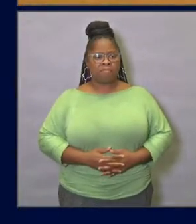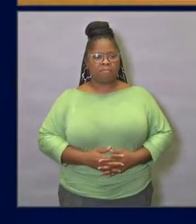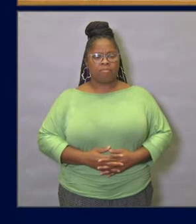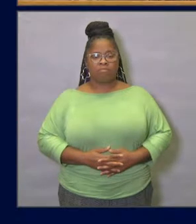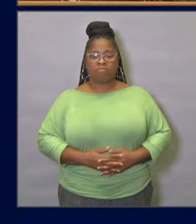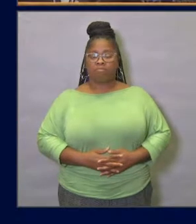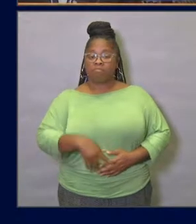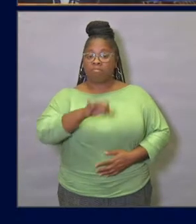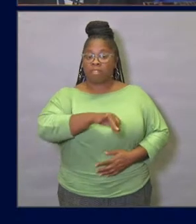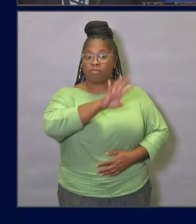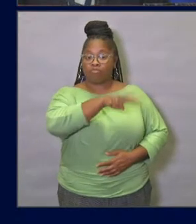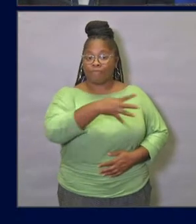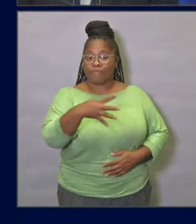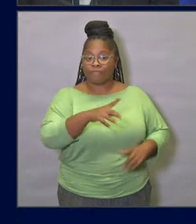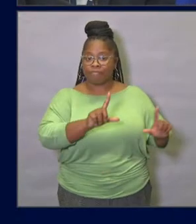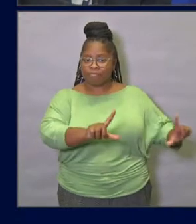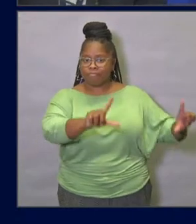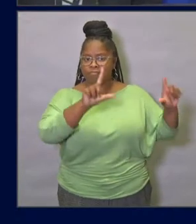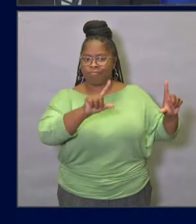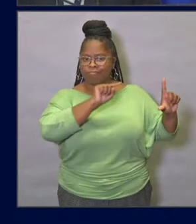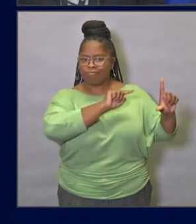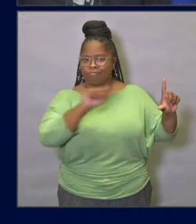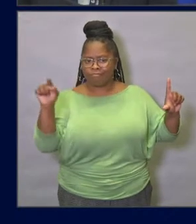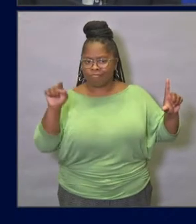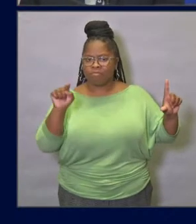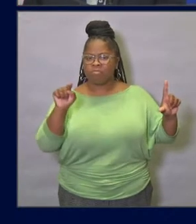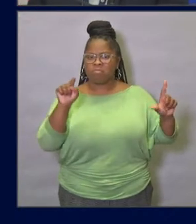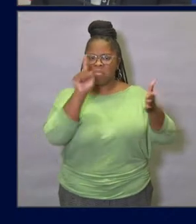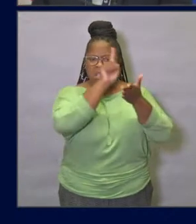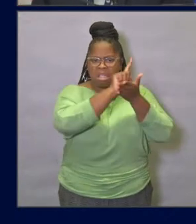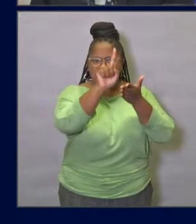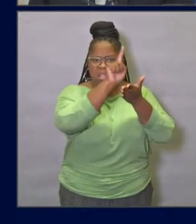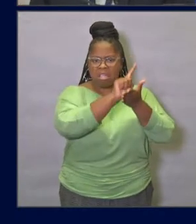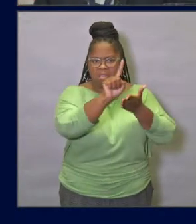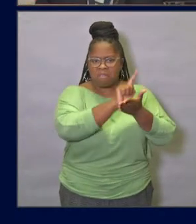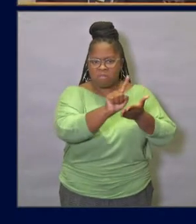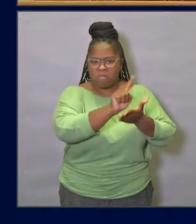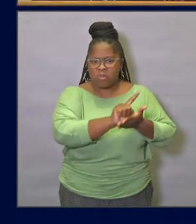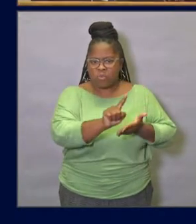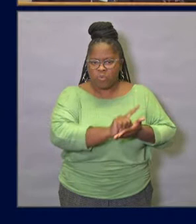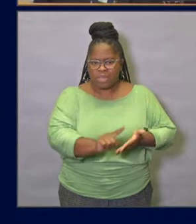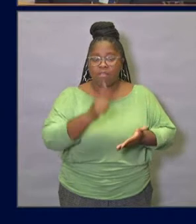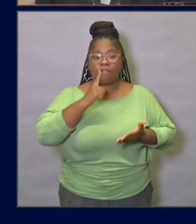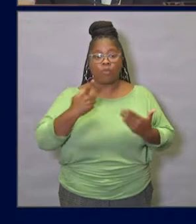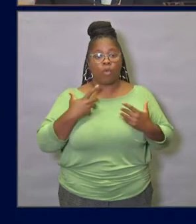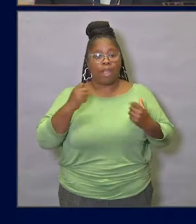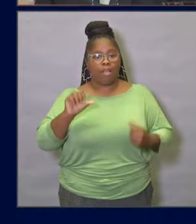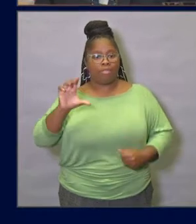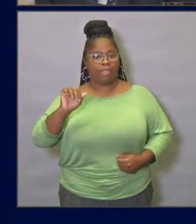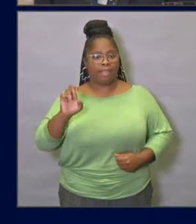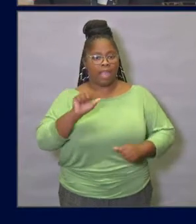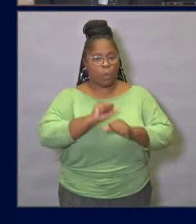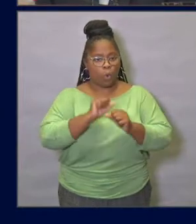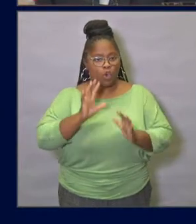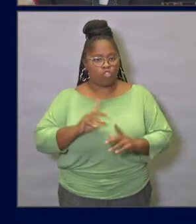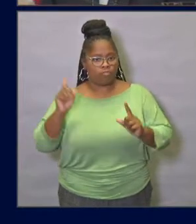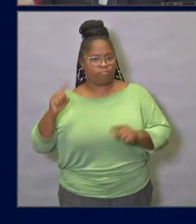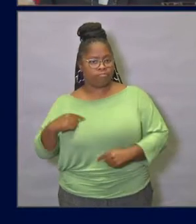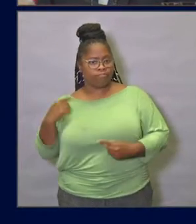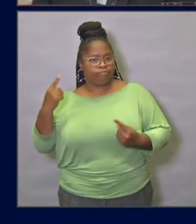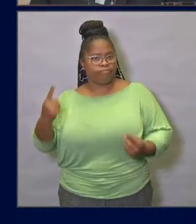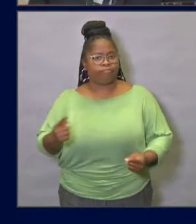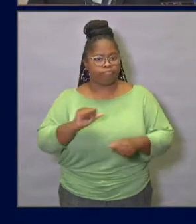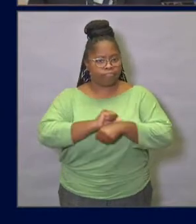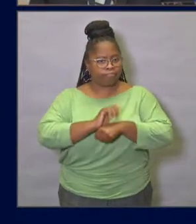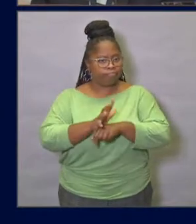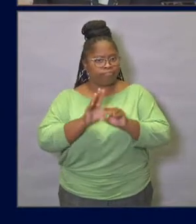This graph shows cases by week among healthcare workers. Throughout the pandemic, we've been very concerned around the health